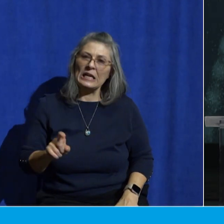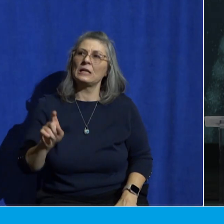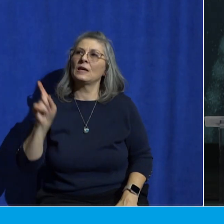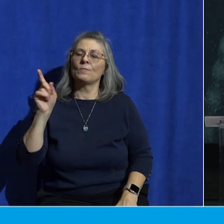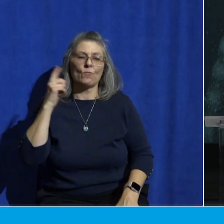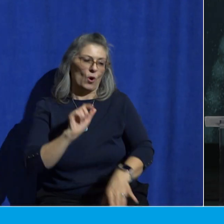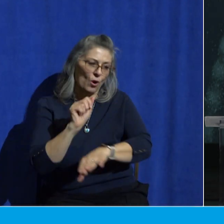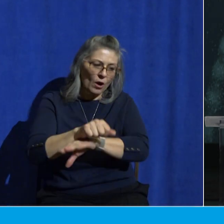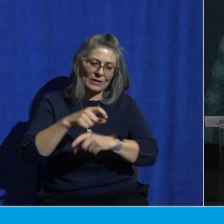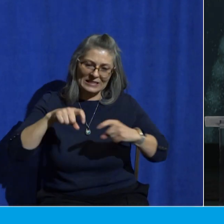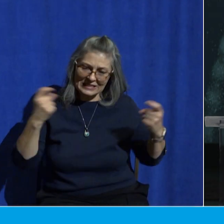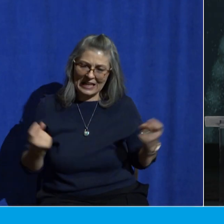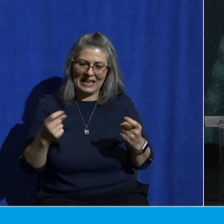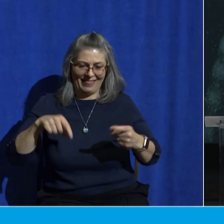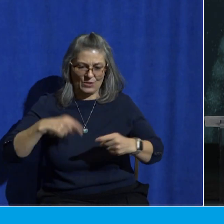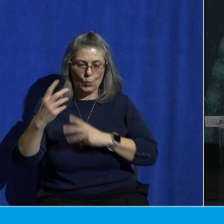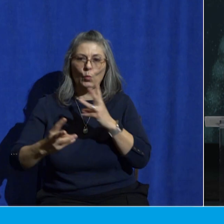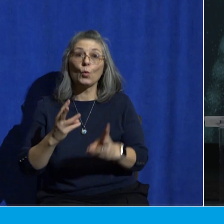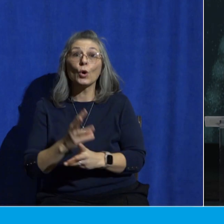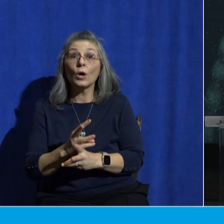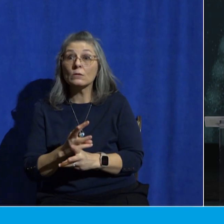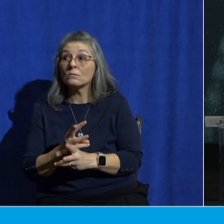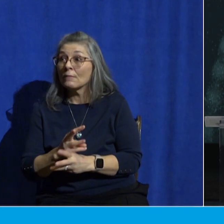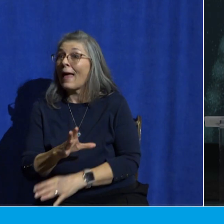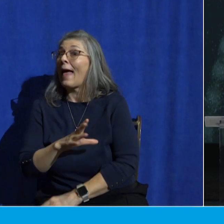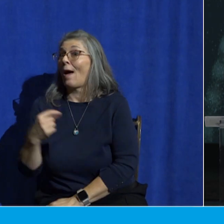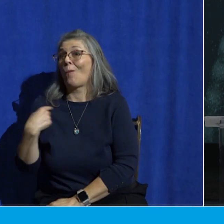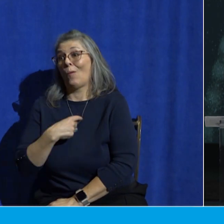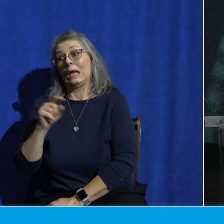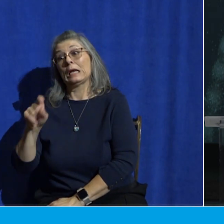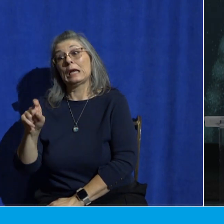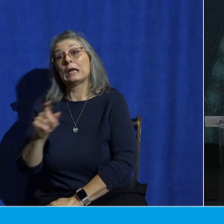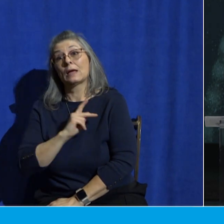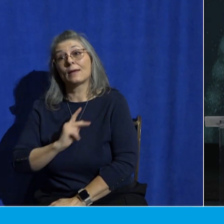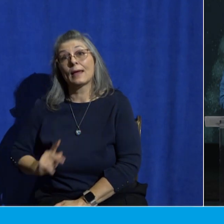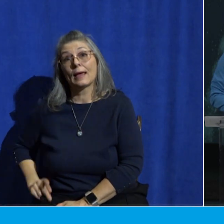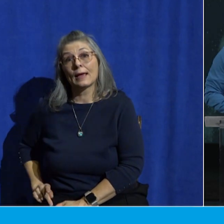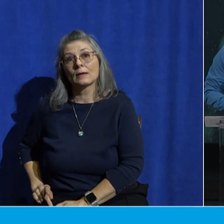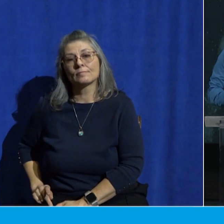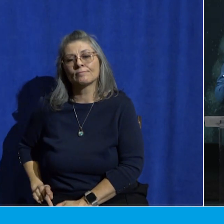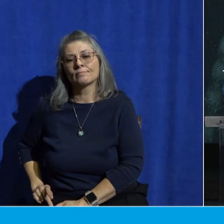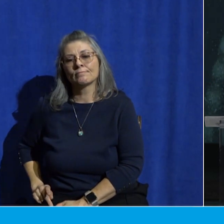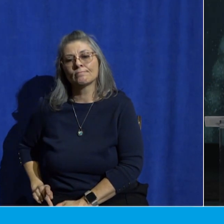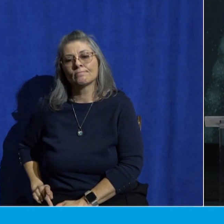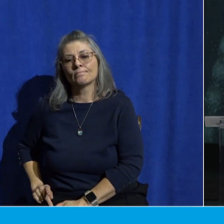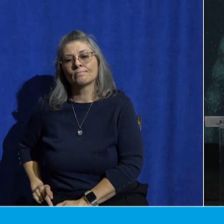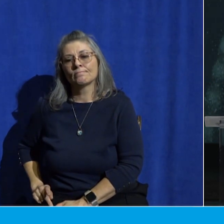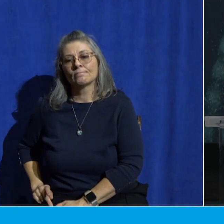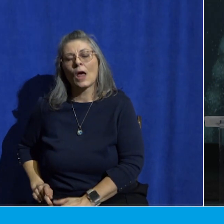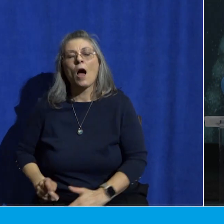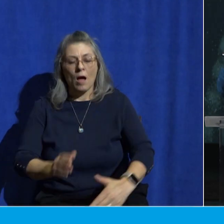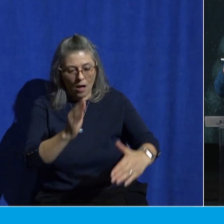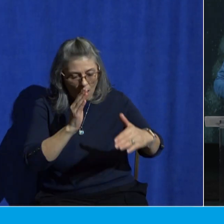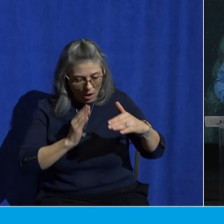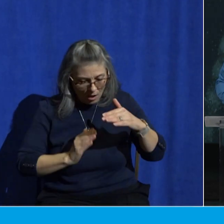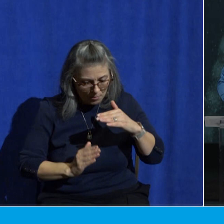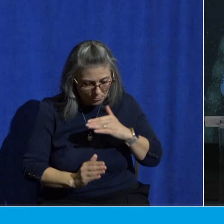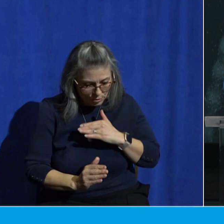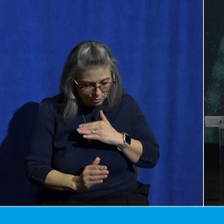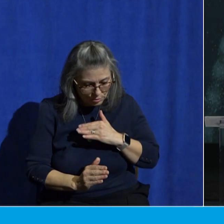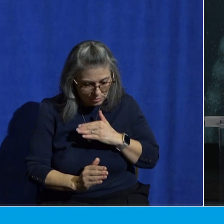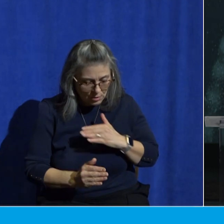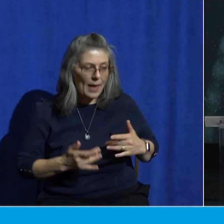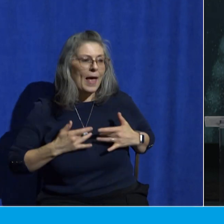And we need a king with humility and compassion for